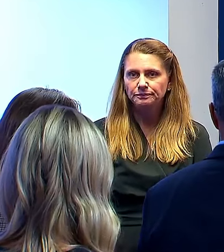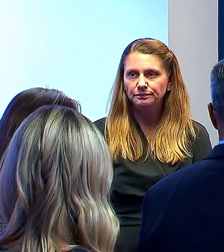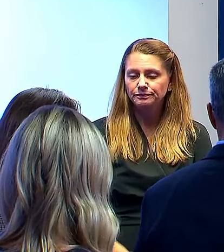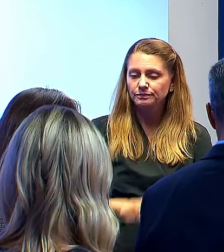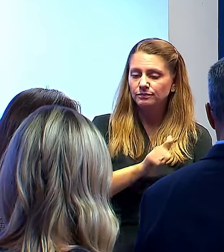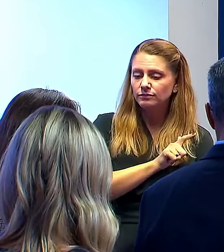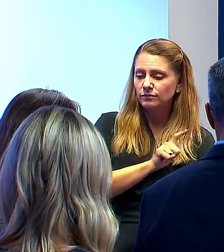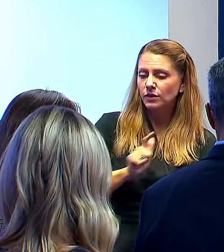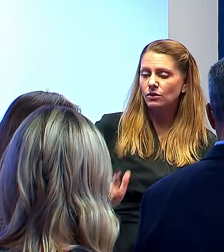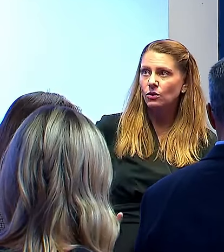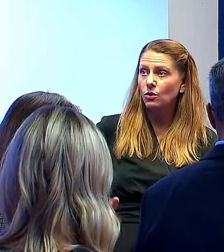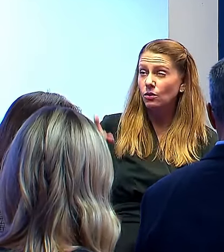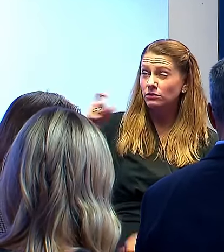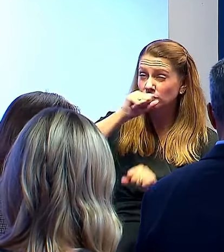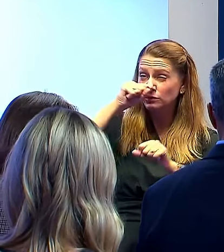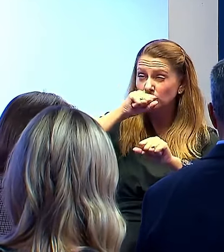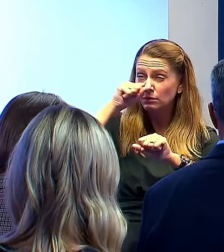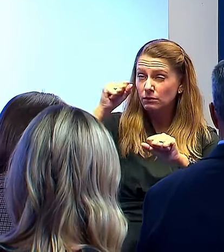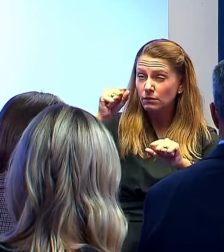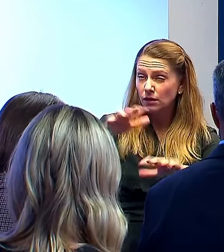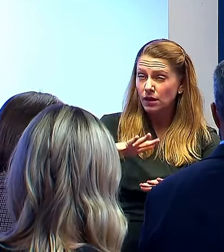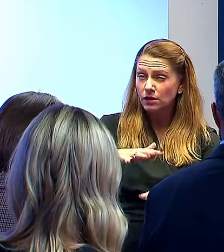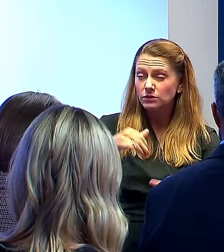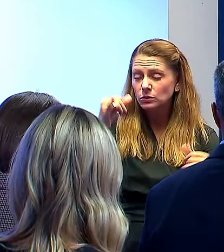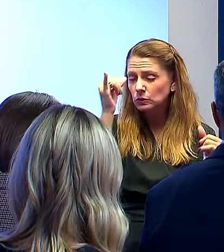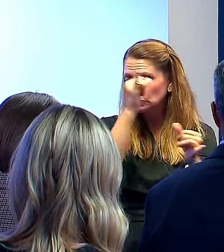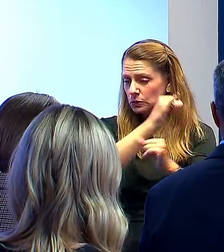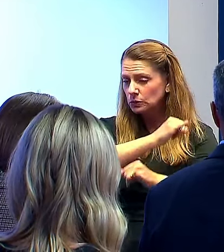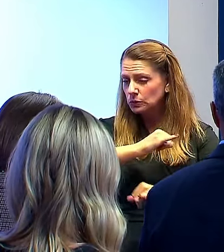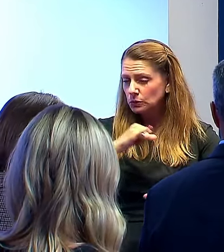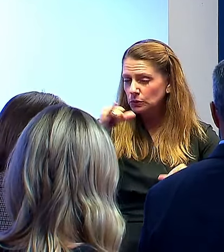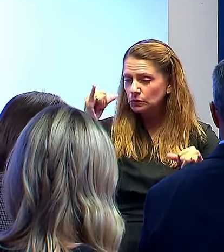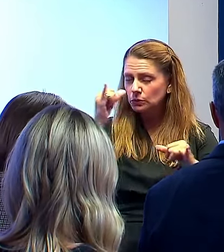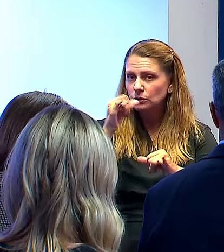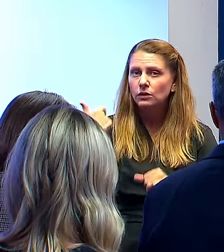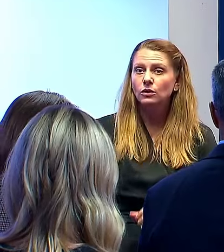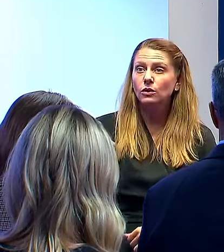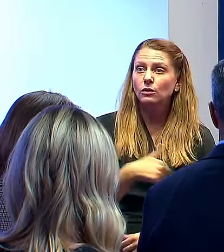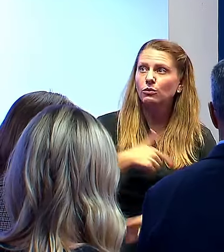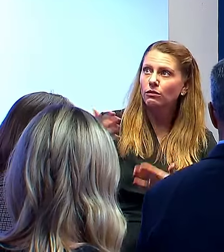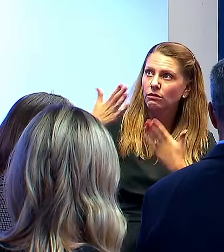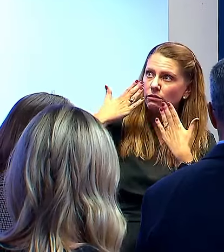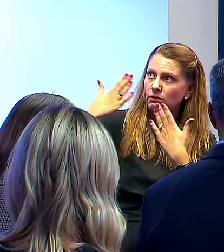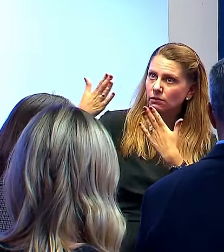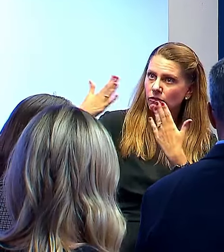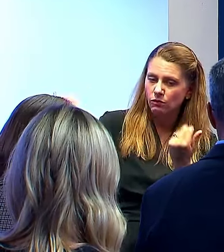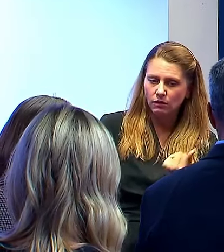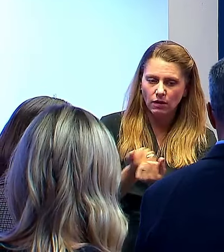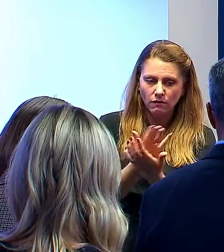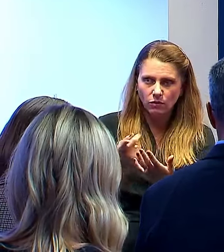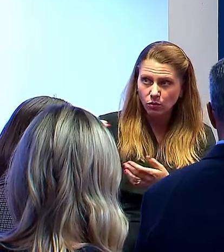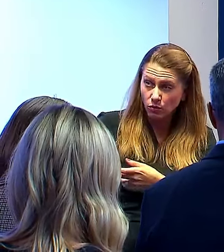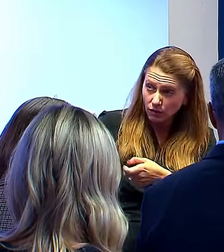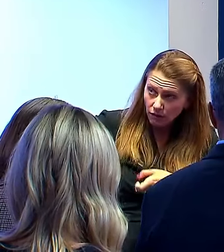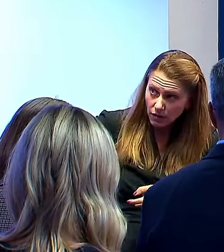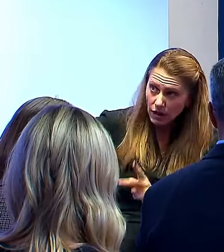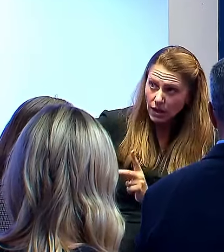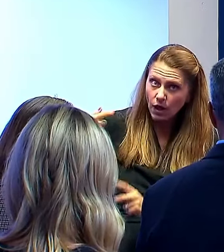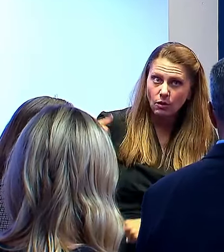Lord, you have blessed in such a tremendous way, and we're thankful for that which you have allowed us to